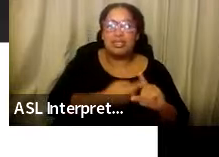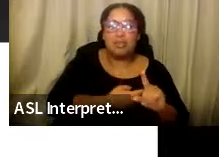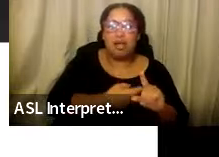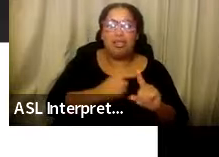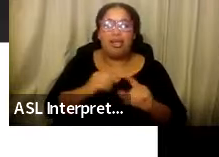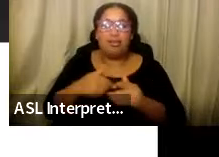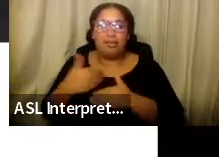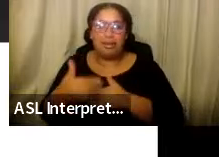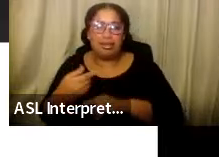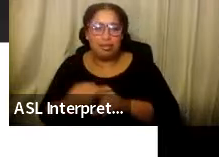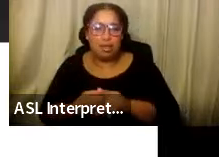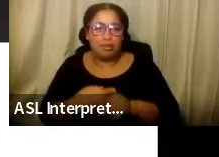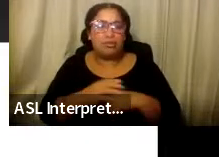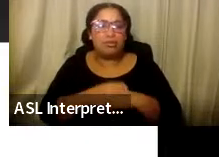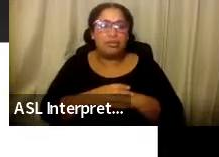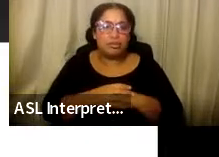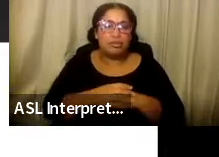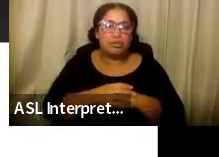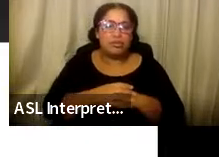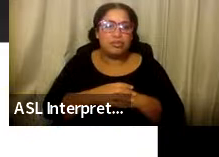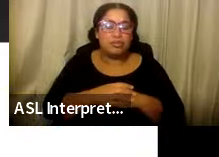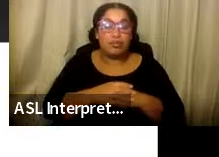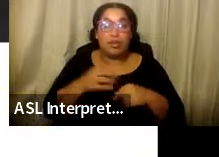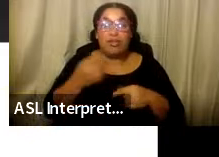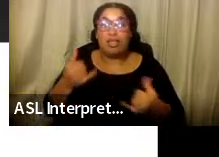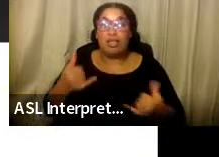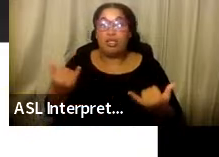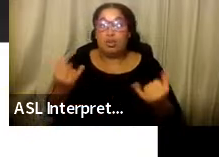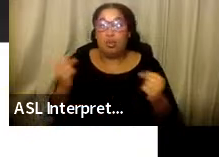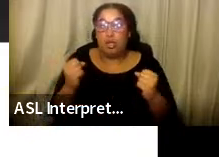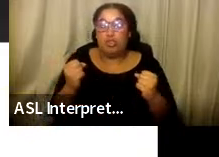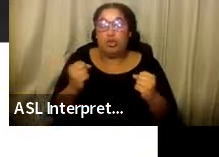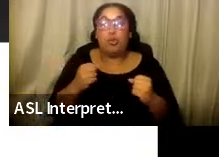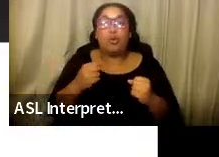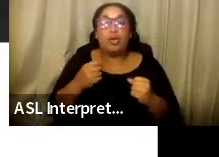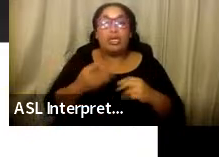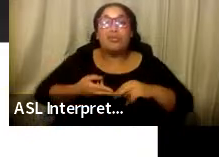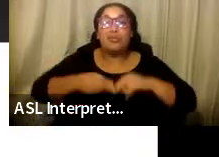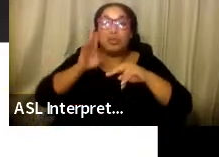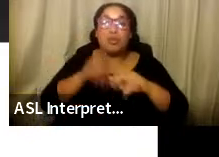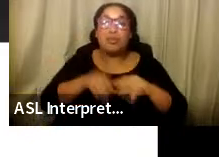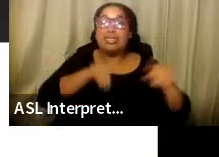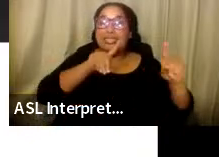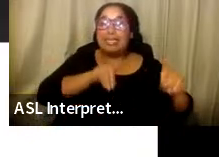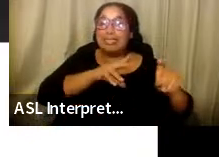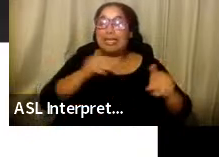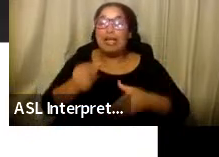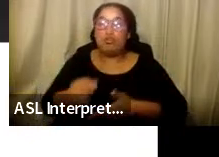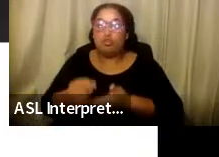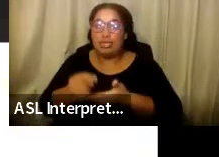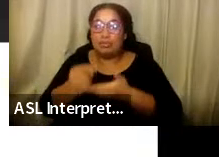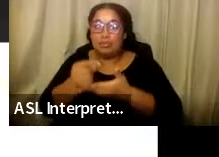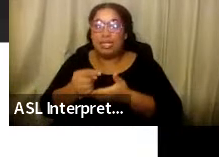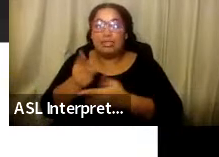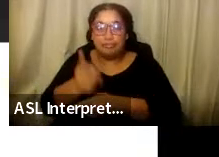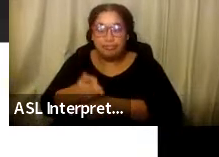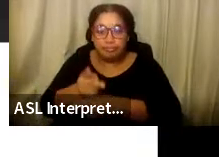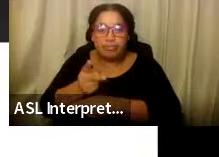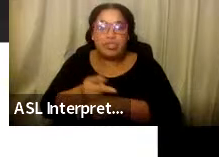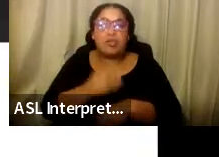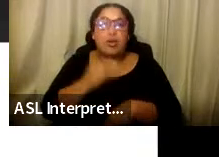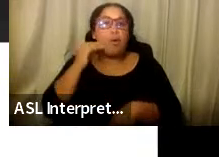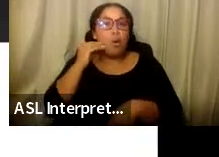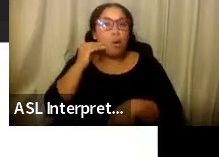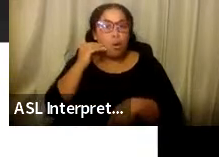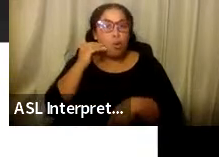The other focus for our surge this winter is testing and treatment. And we are increasing availability of home tests